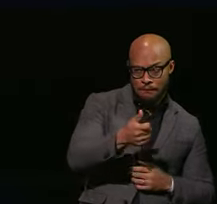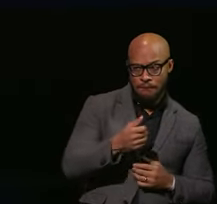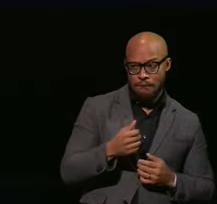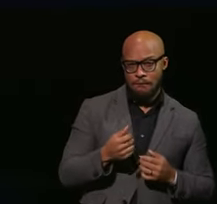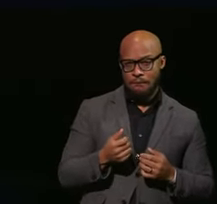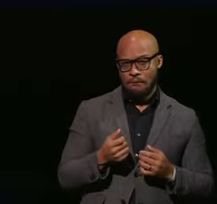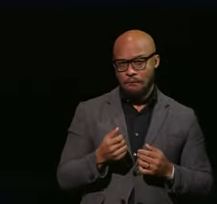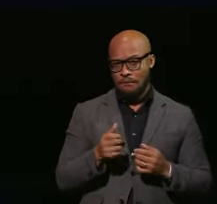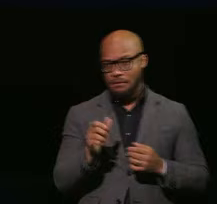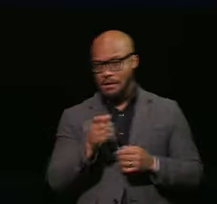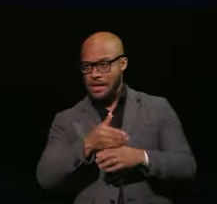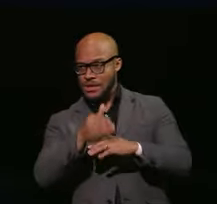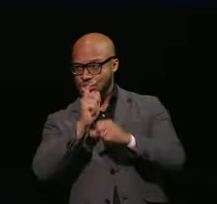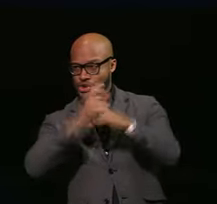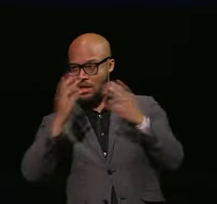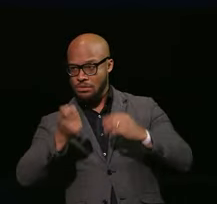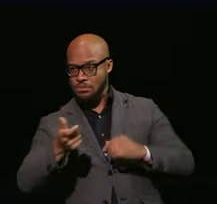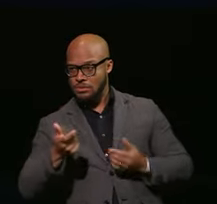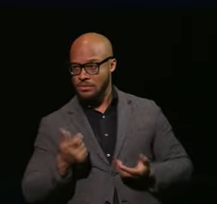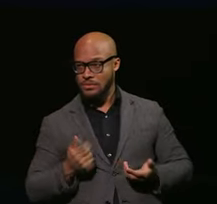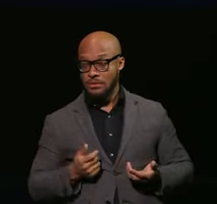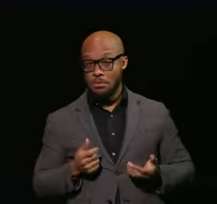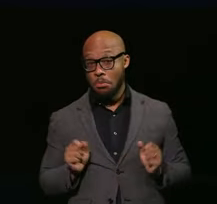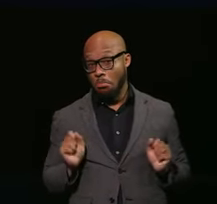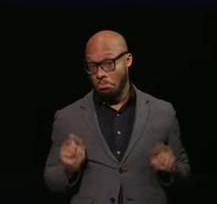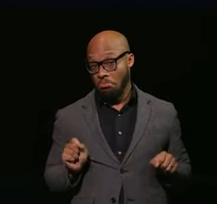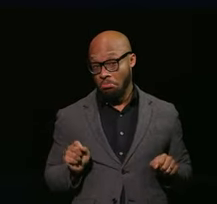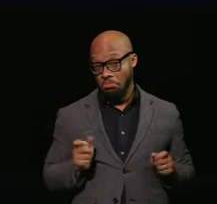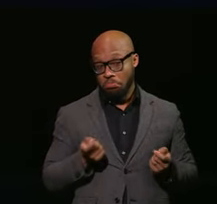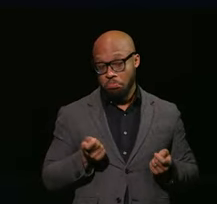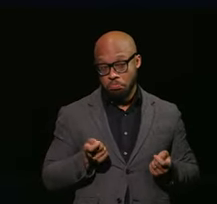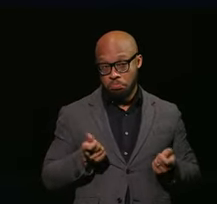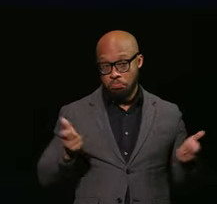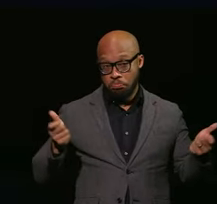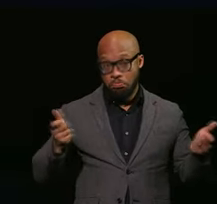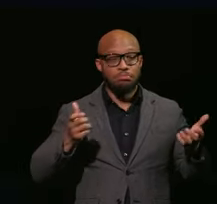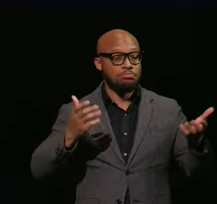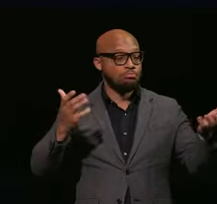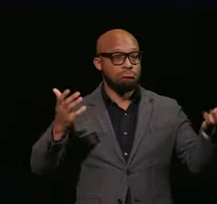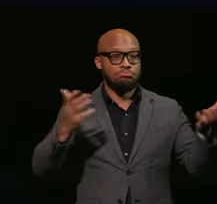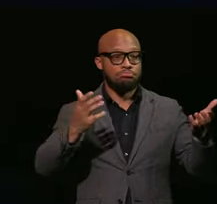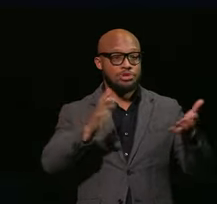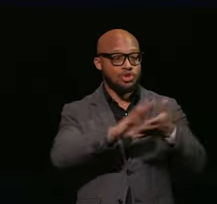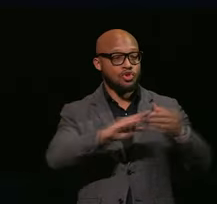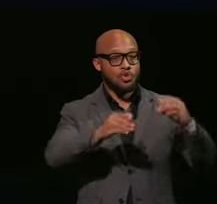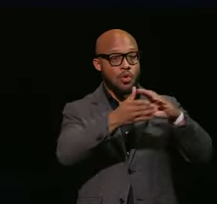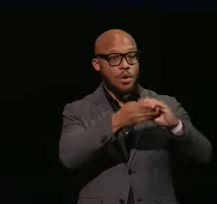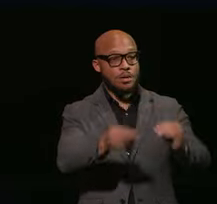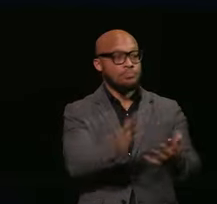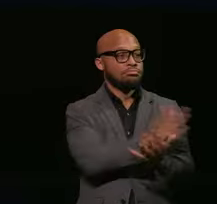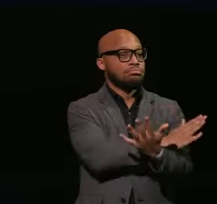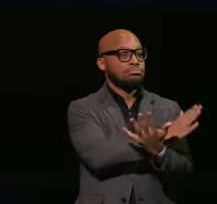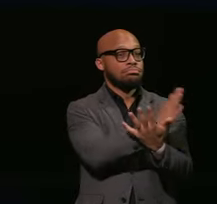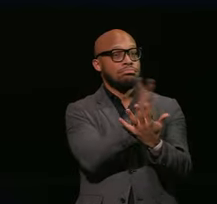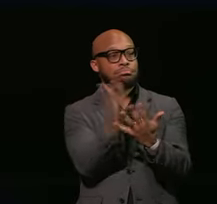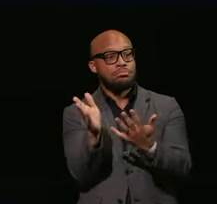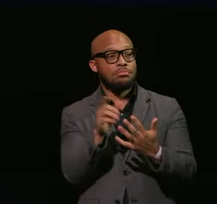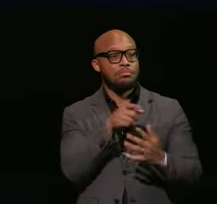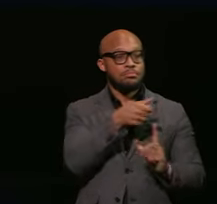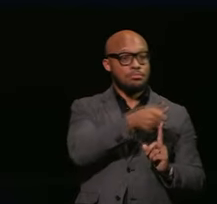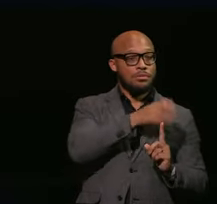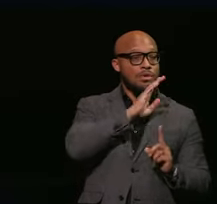interrupted the flow of the story at all, right? Because you just go from her rehearsing and then, you know, her testifying at